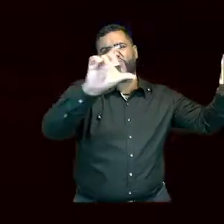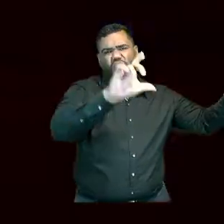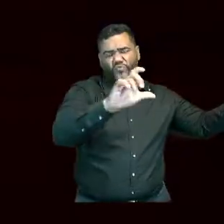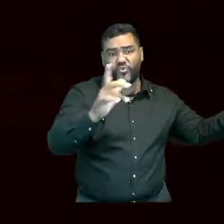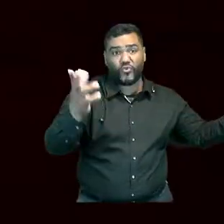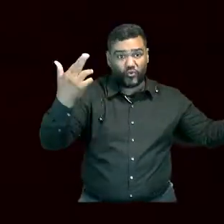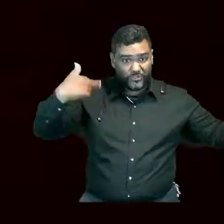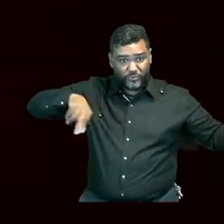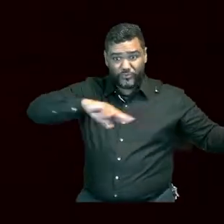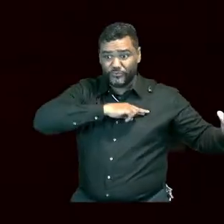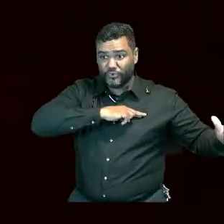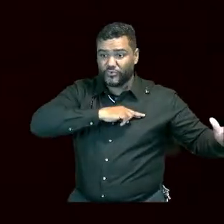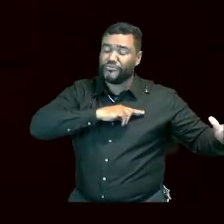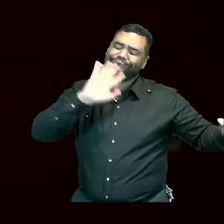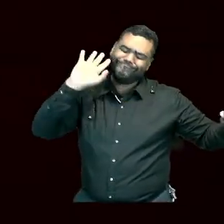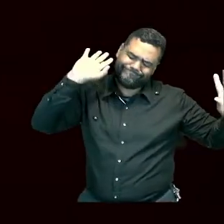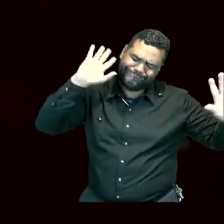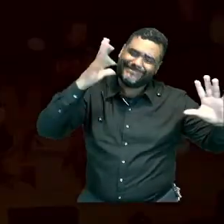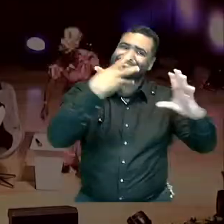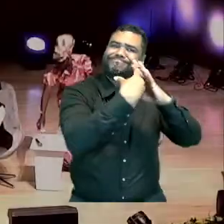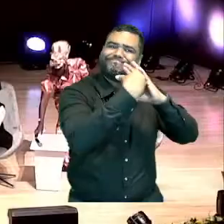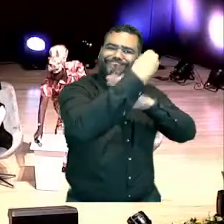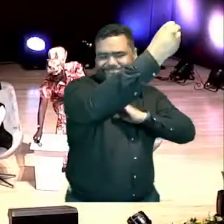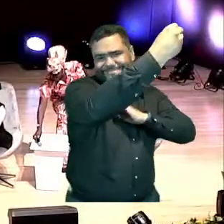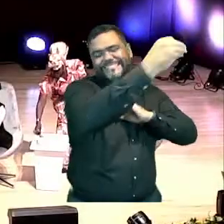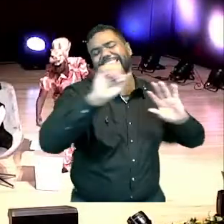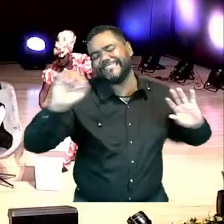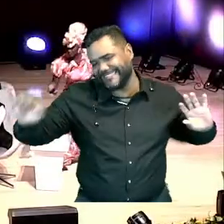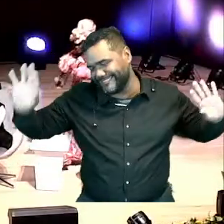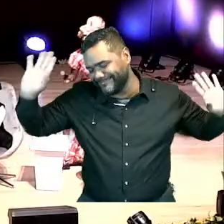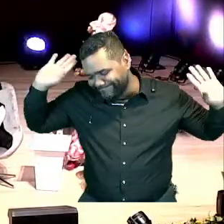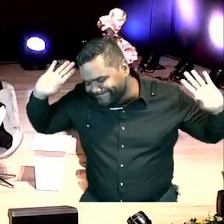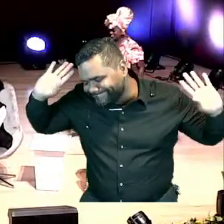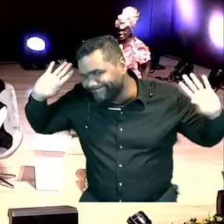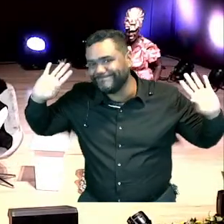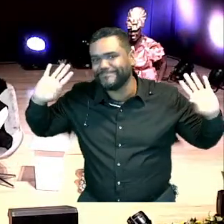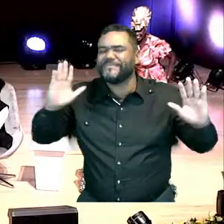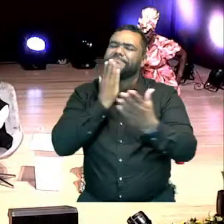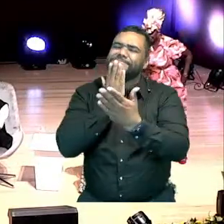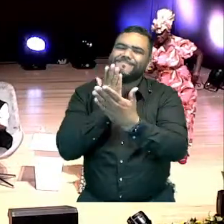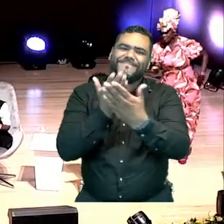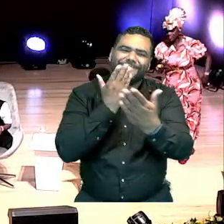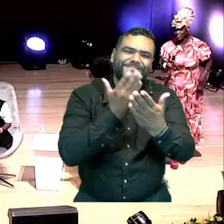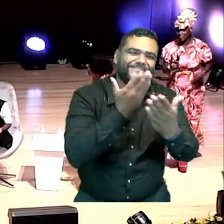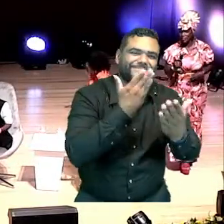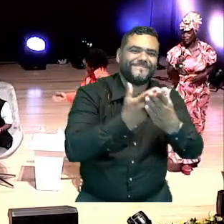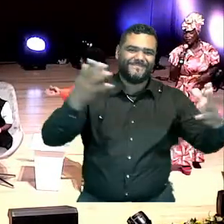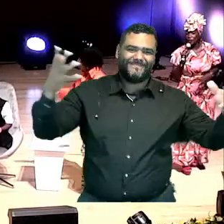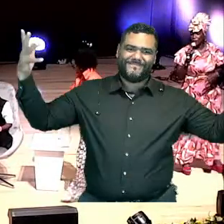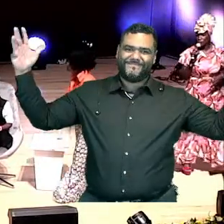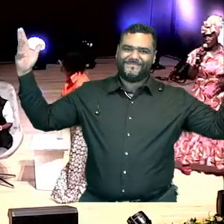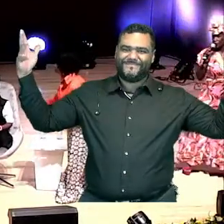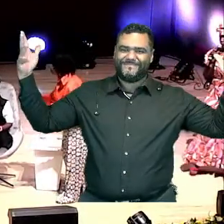up. We have to go, but there are more things coming. Thank you.